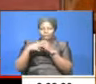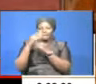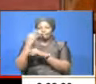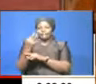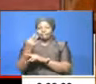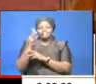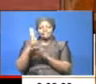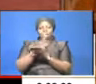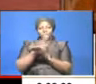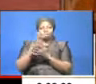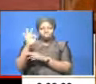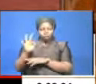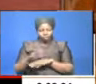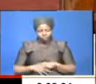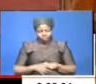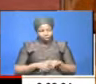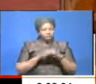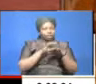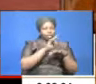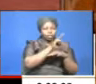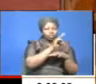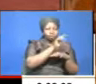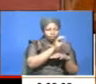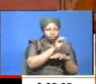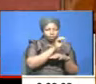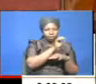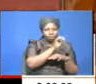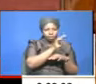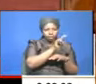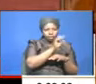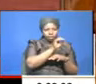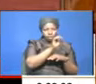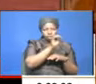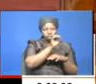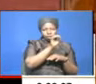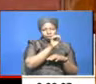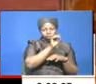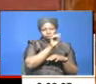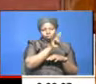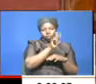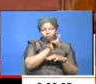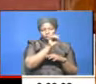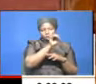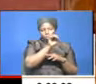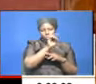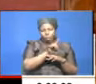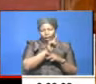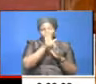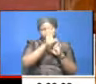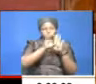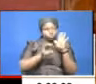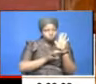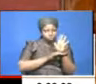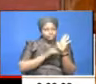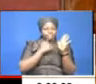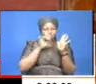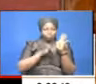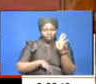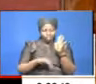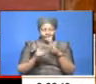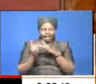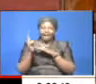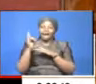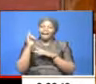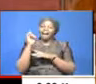193(3), and 21(1) of the Constitution. He argued that Article